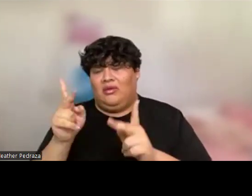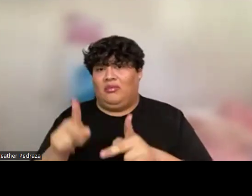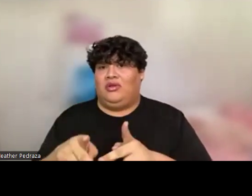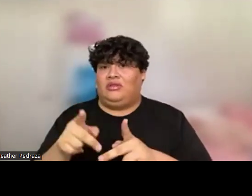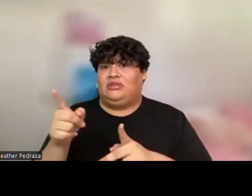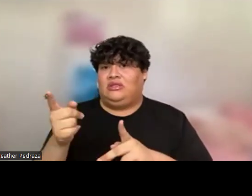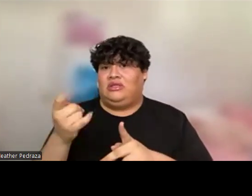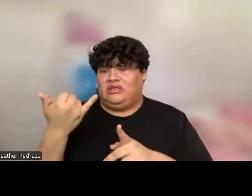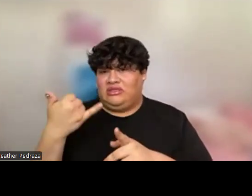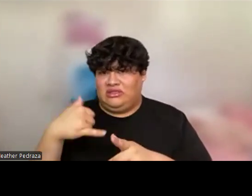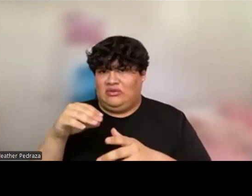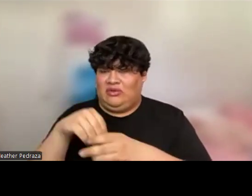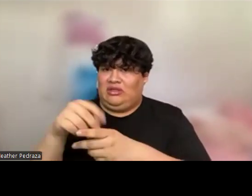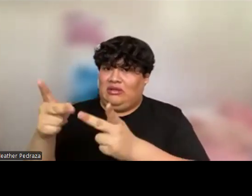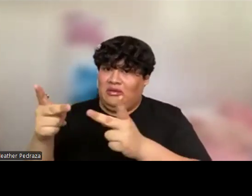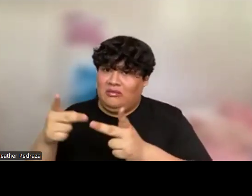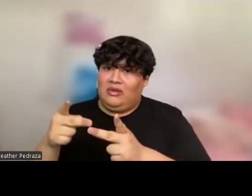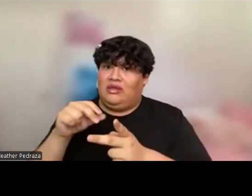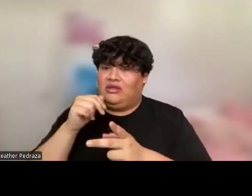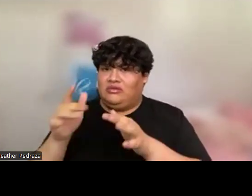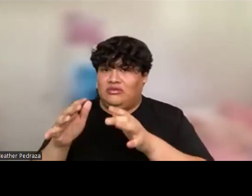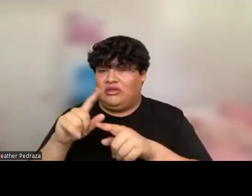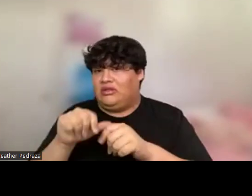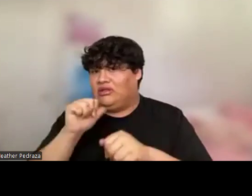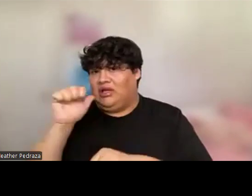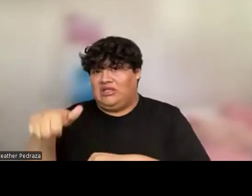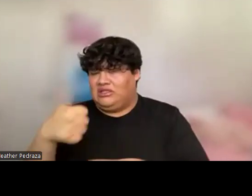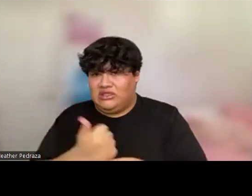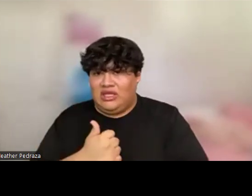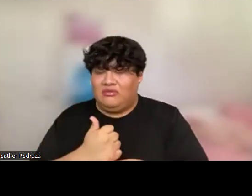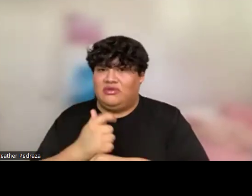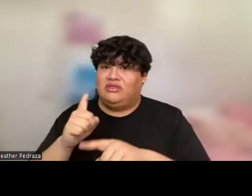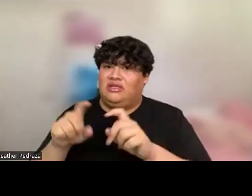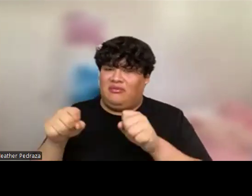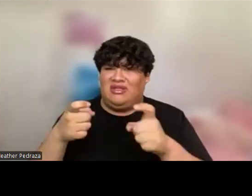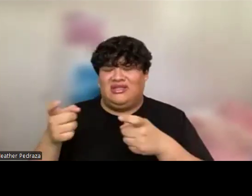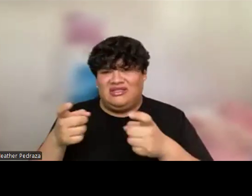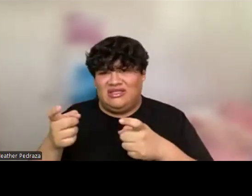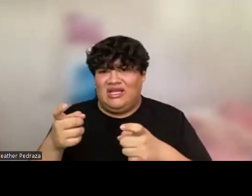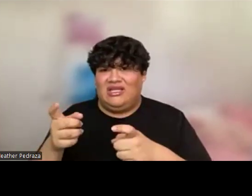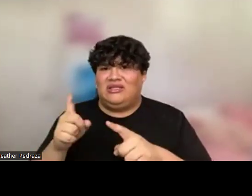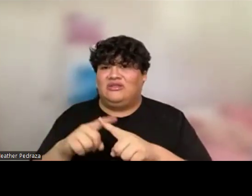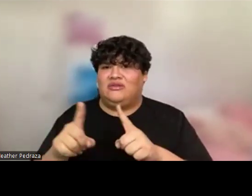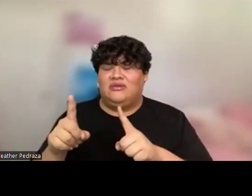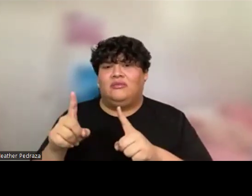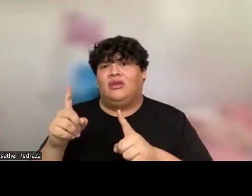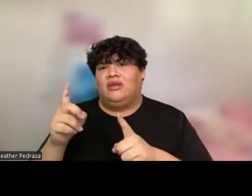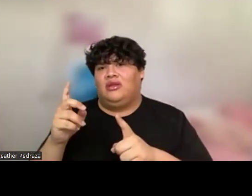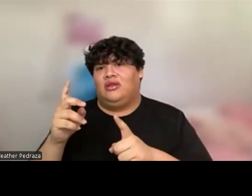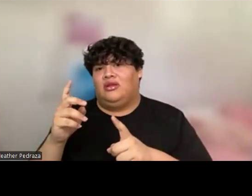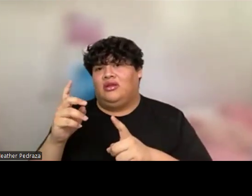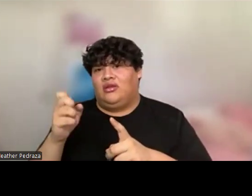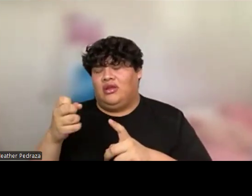in a facility and a conservatorship has not been established, it can be challenging for a public guardian to receive